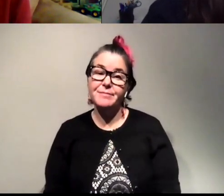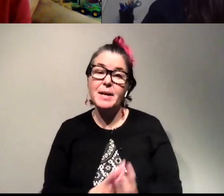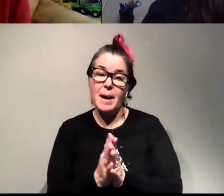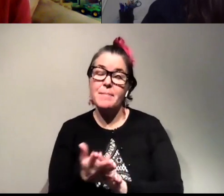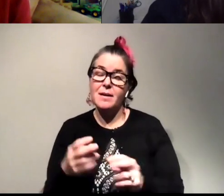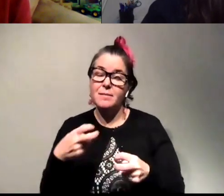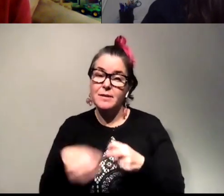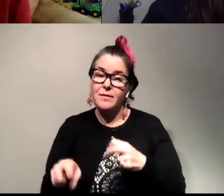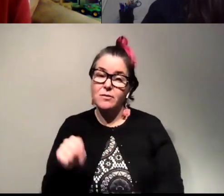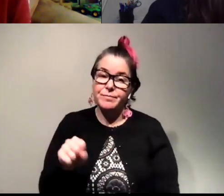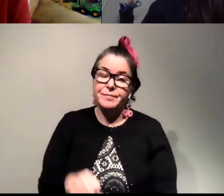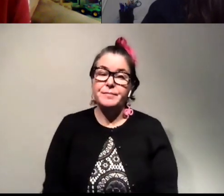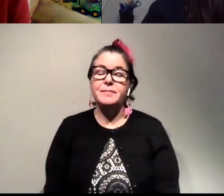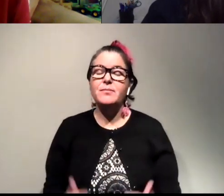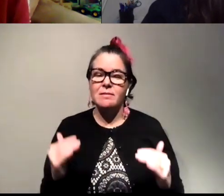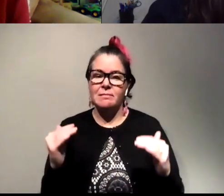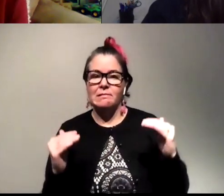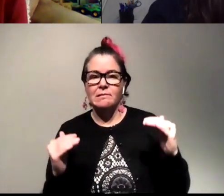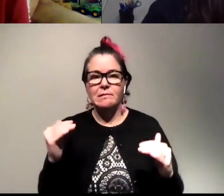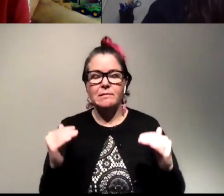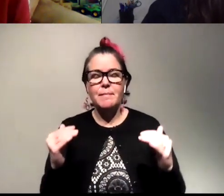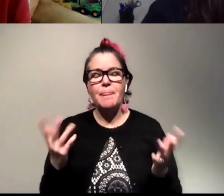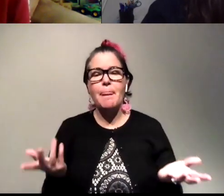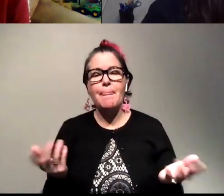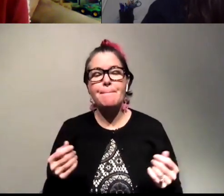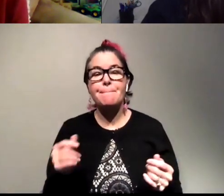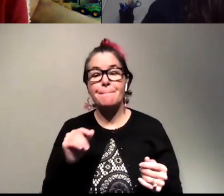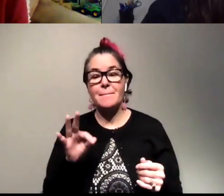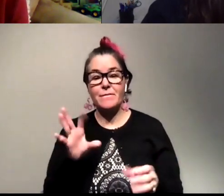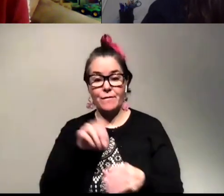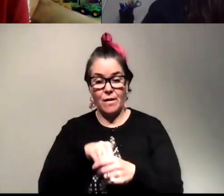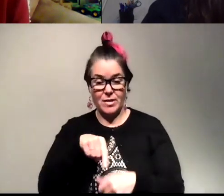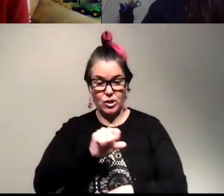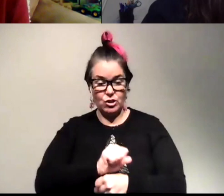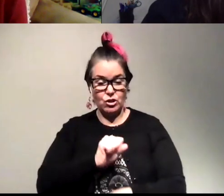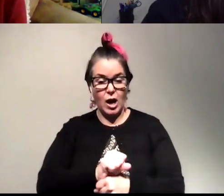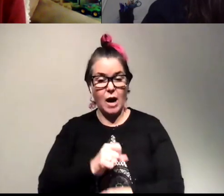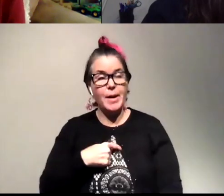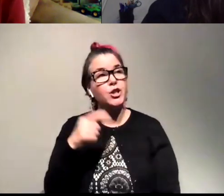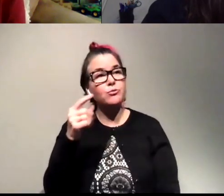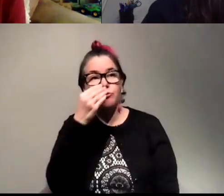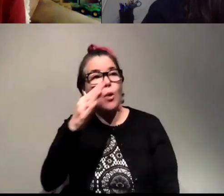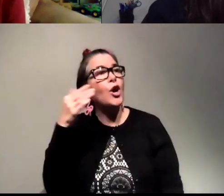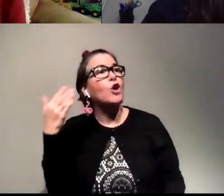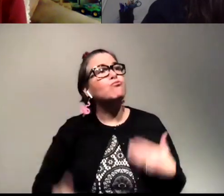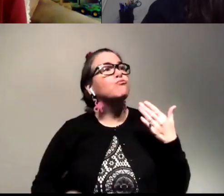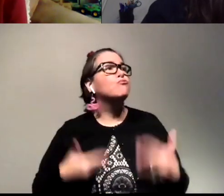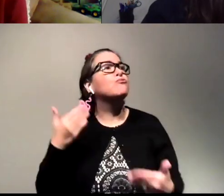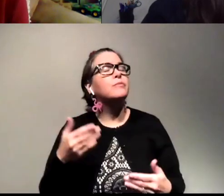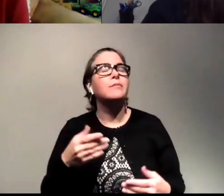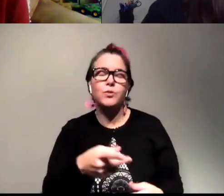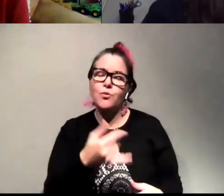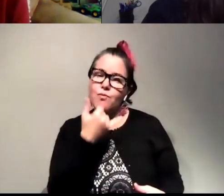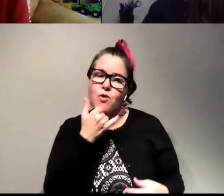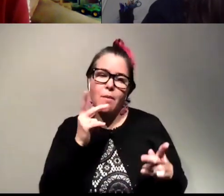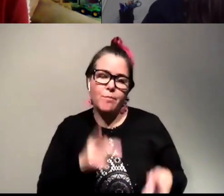So it is a balance, and I think if you're doing this job and you don't think about it and you're not concerned about it, then you're the wrong person for